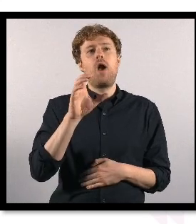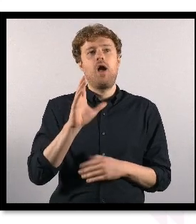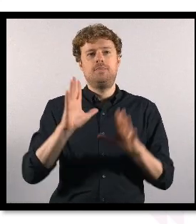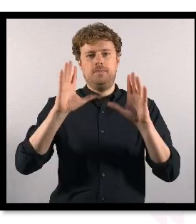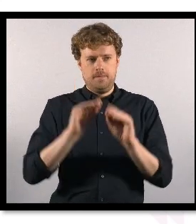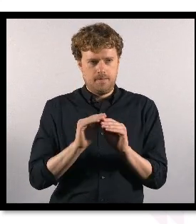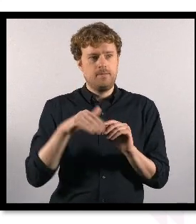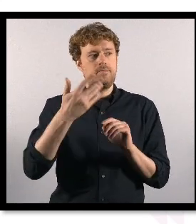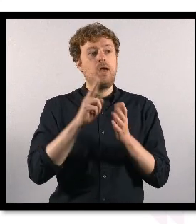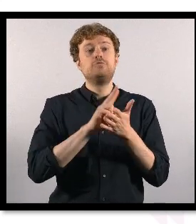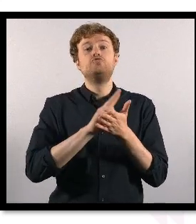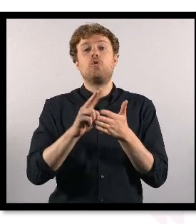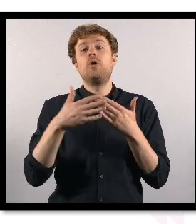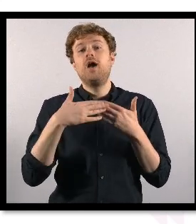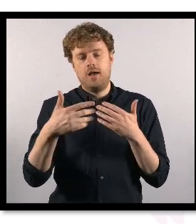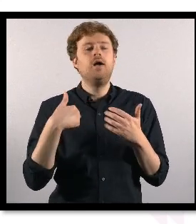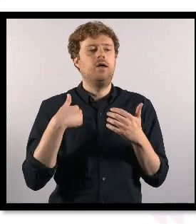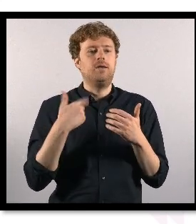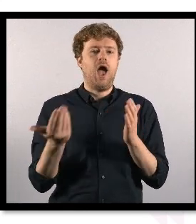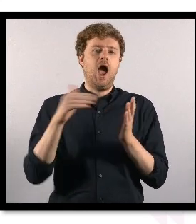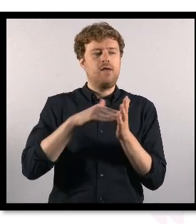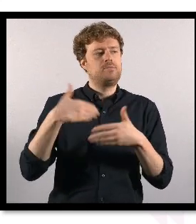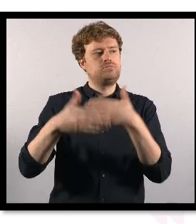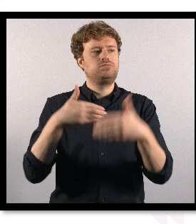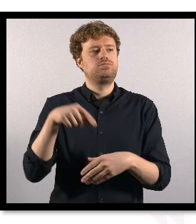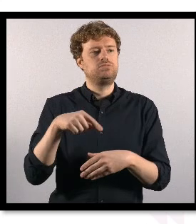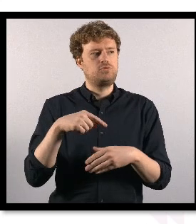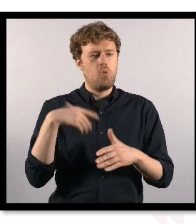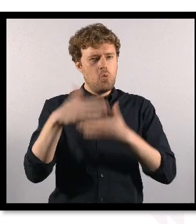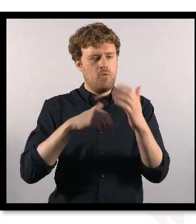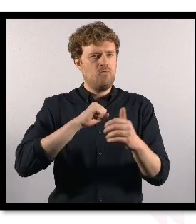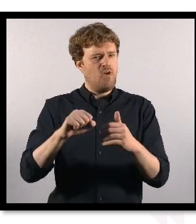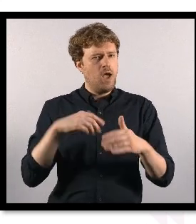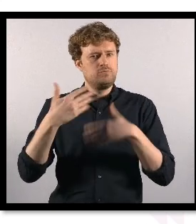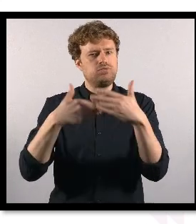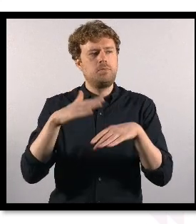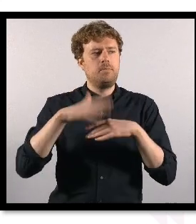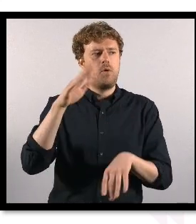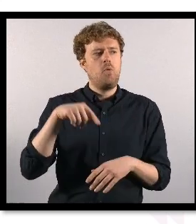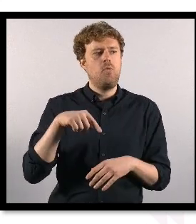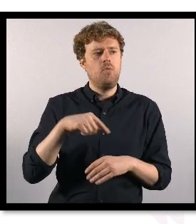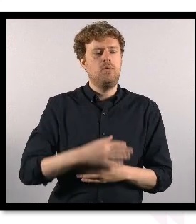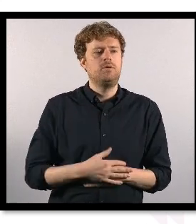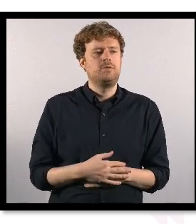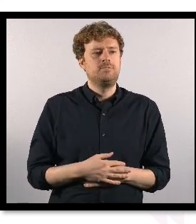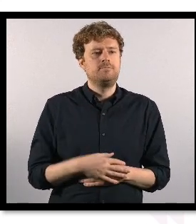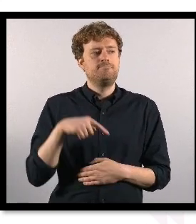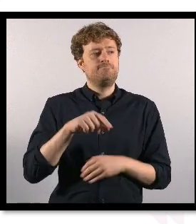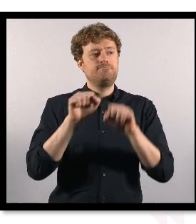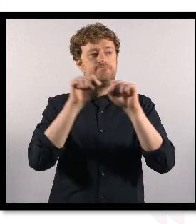our community that focus on a broader domain within the landscape, such as observability, security, environmental sustainability, and so